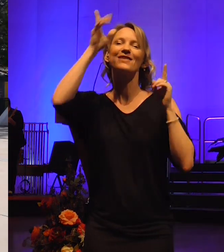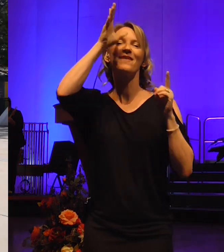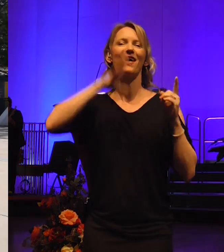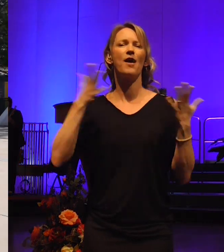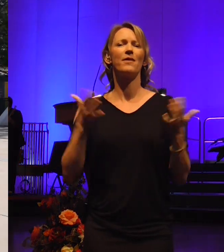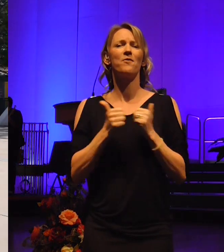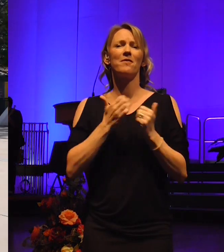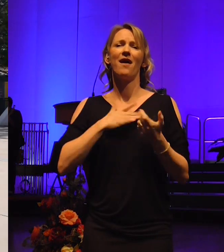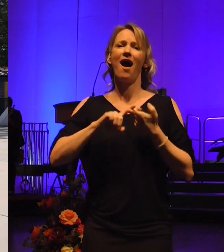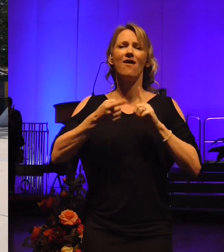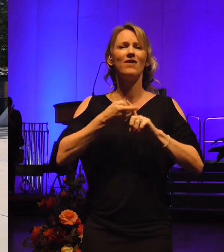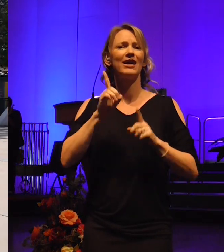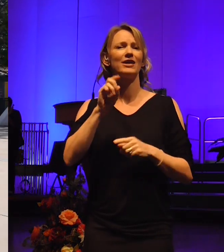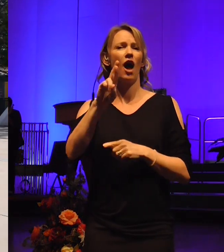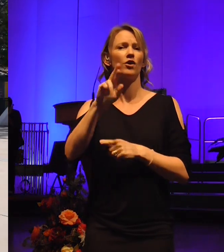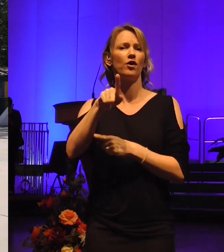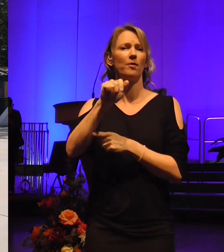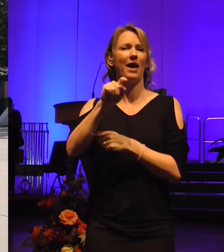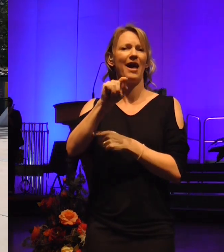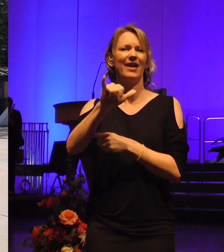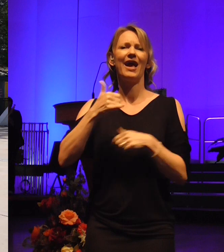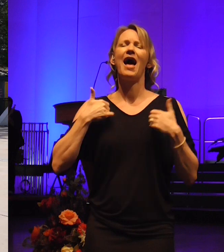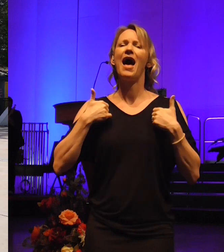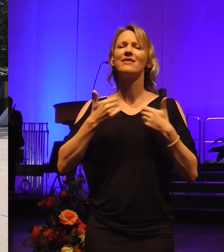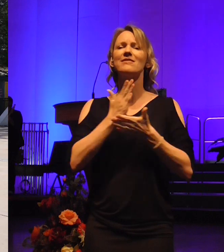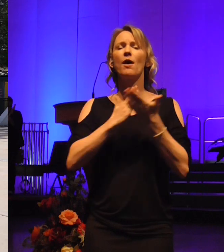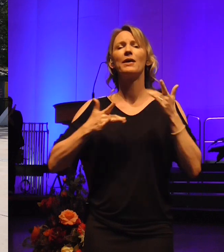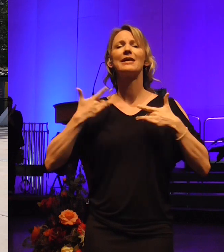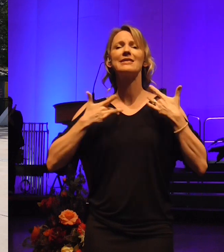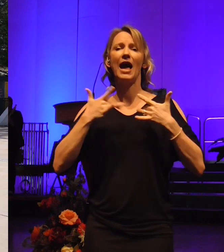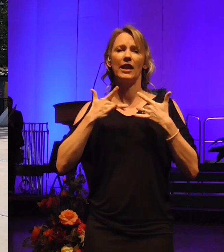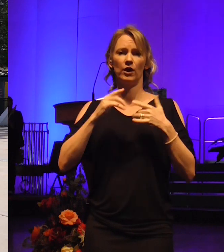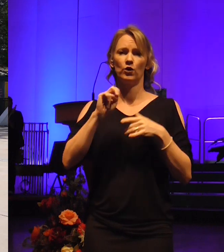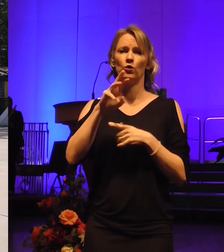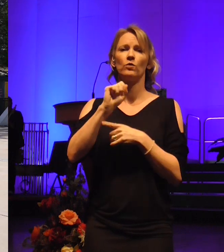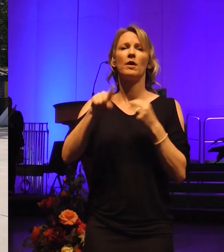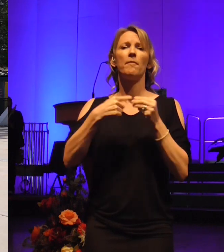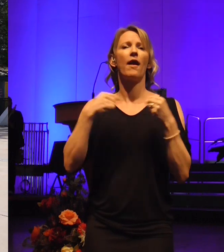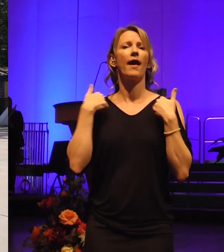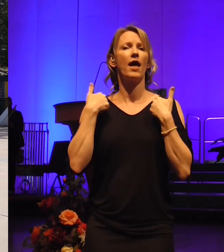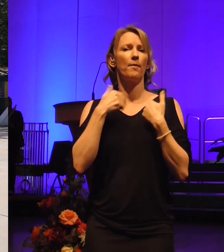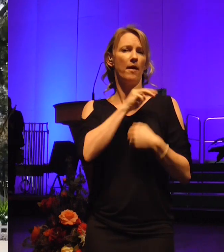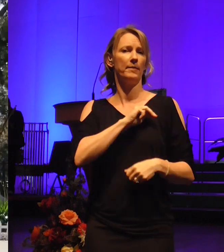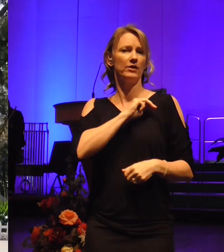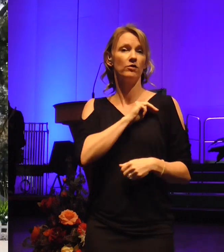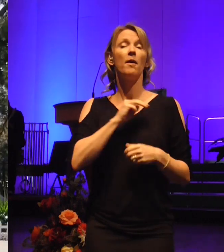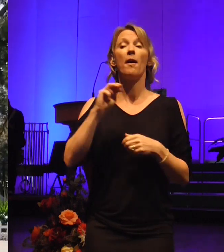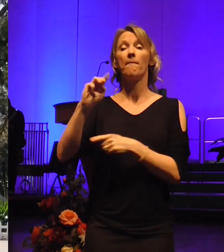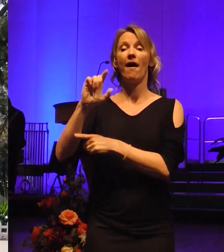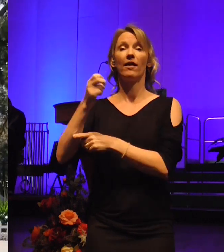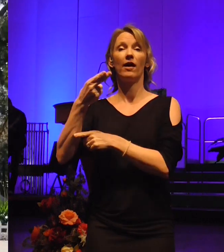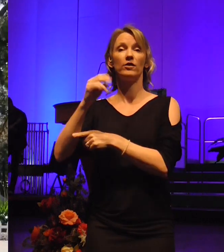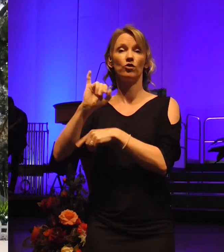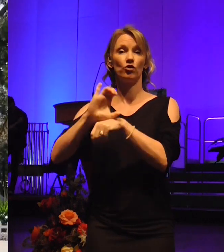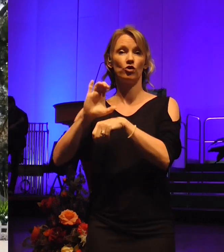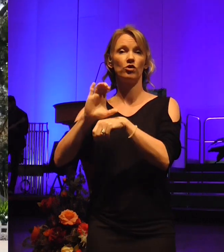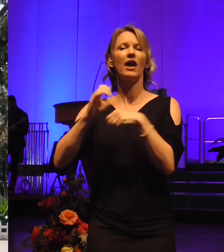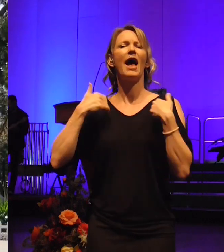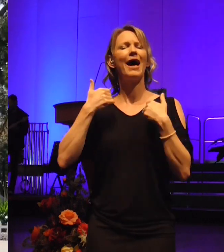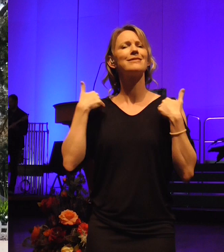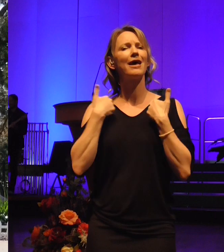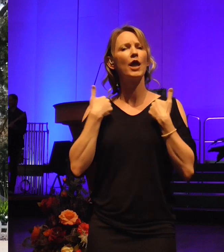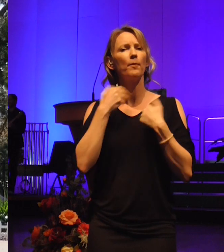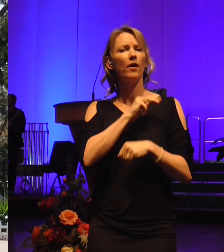Hey, it's the announcement guy. I'm here with my buddy, Dr. Patty. She's got some exciting news about our animal ministry. Yes, Mile High Church has an